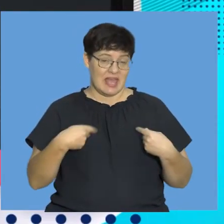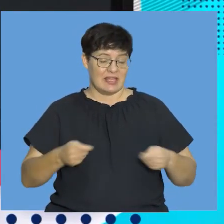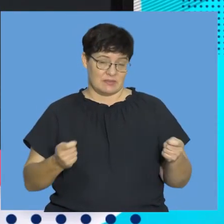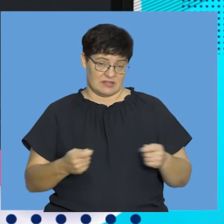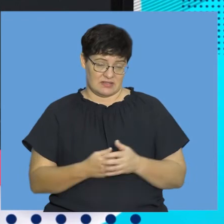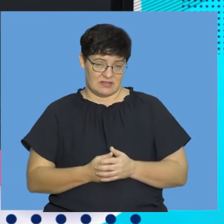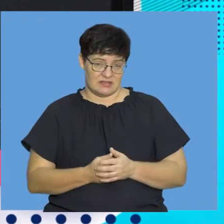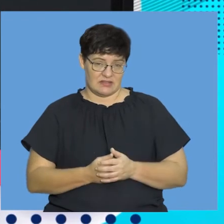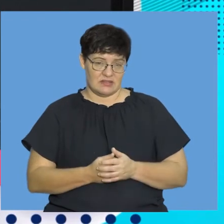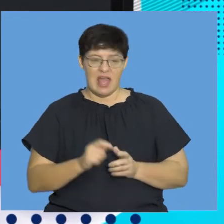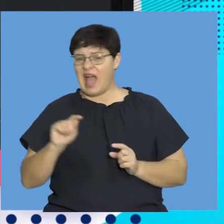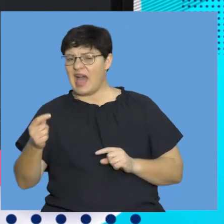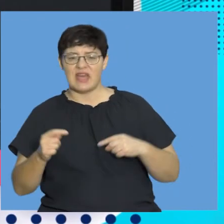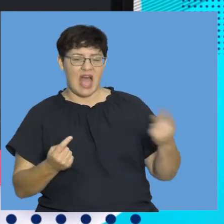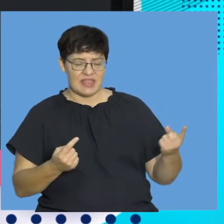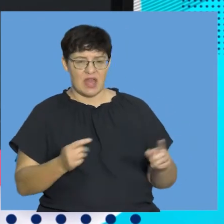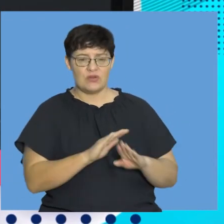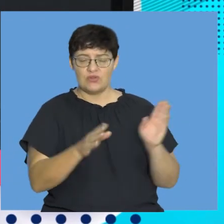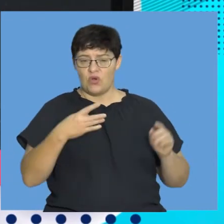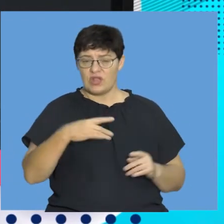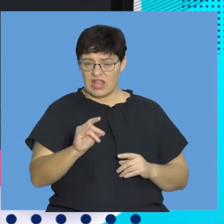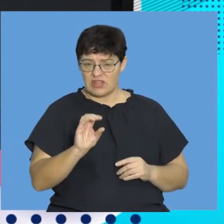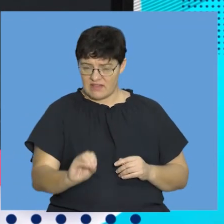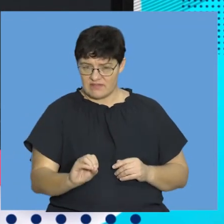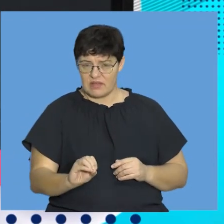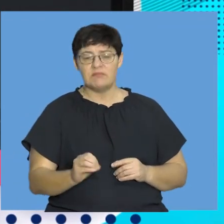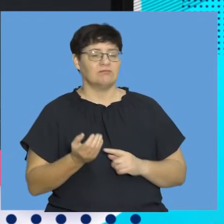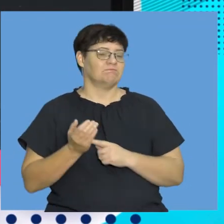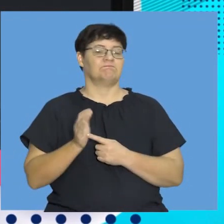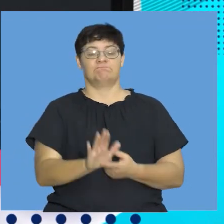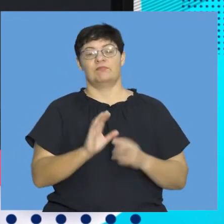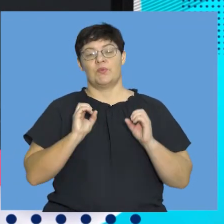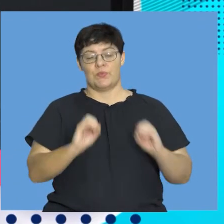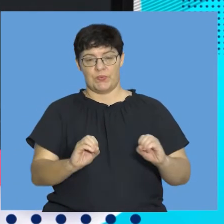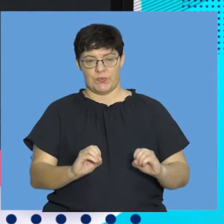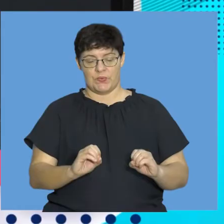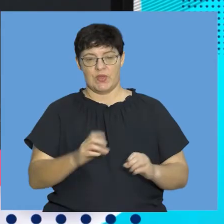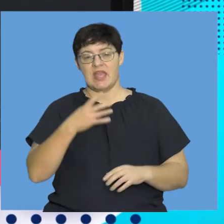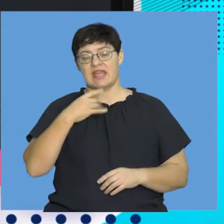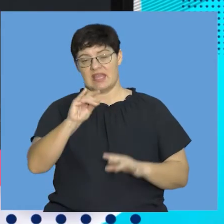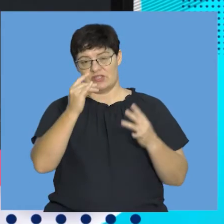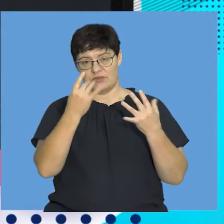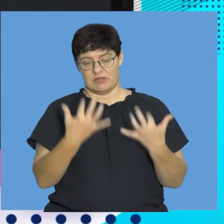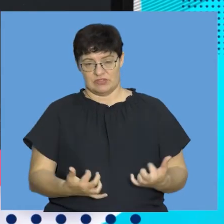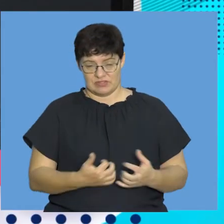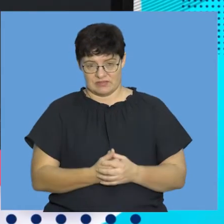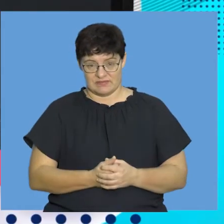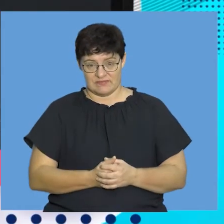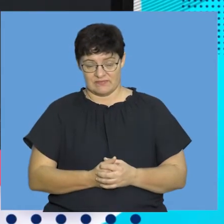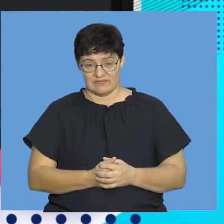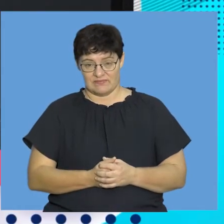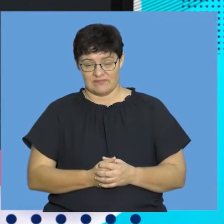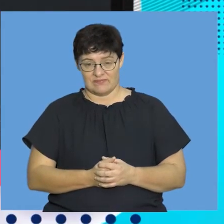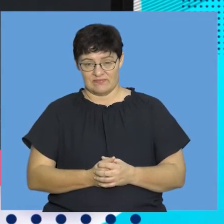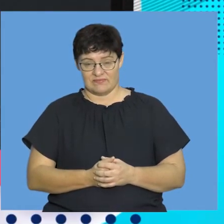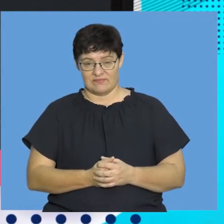so it's a non-cash item. And yes, there are other non-cash items that would not appear in your cash